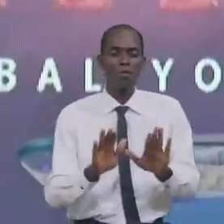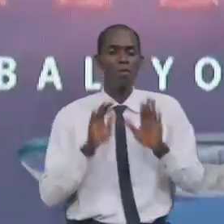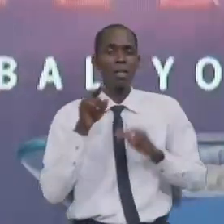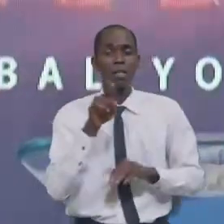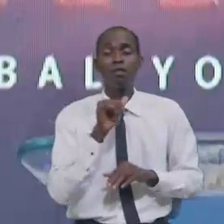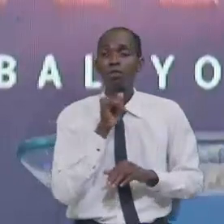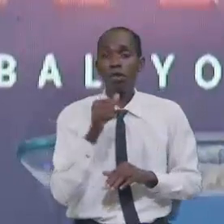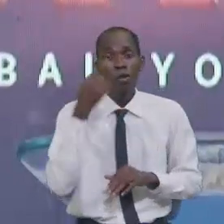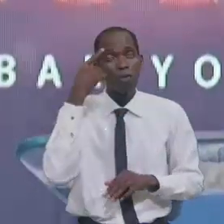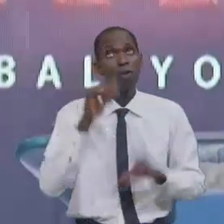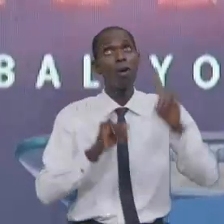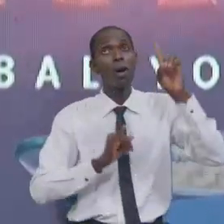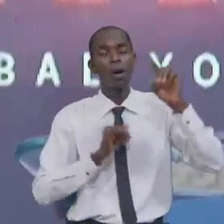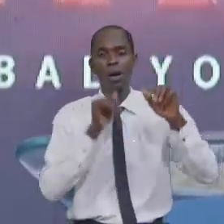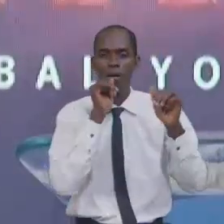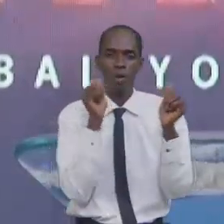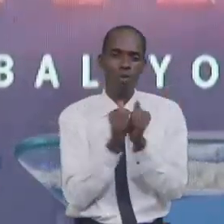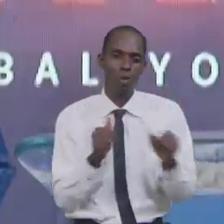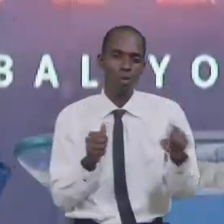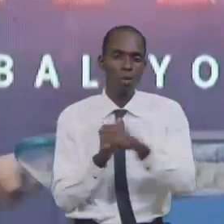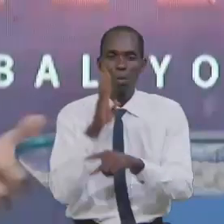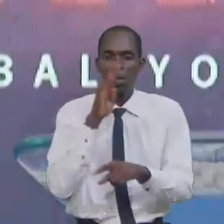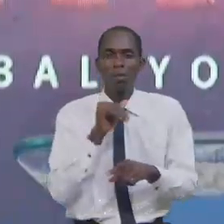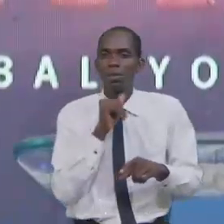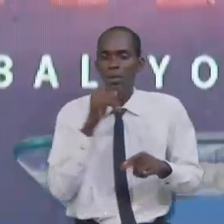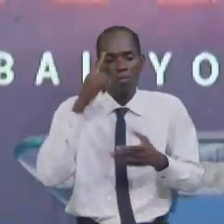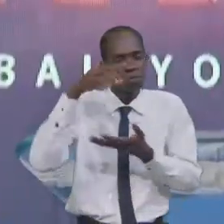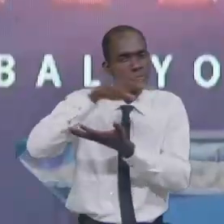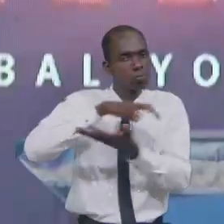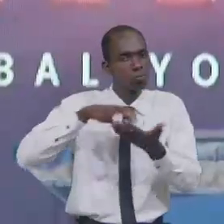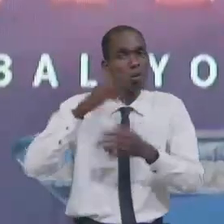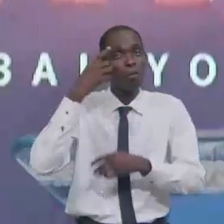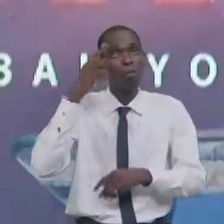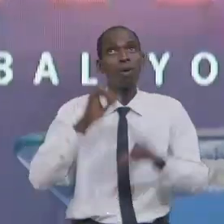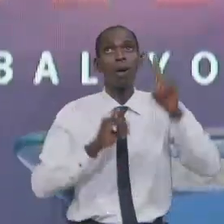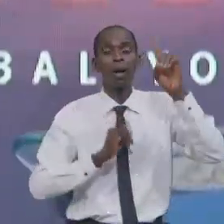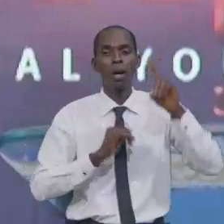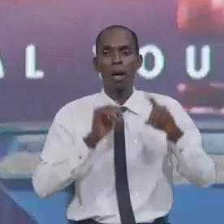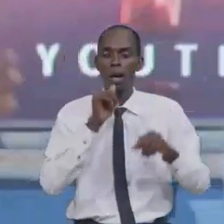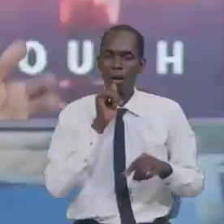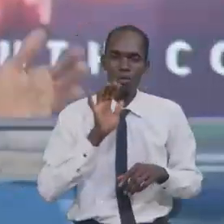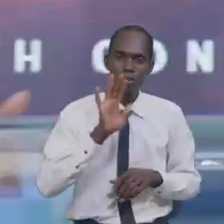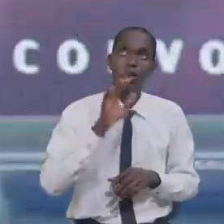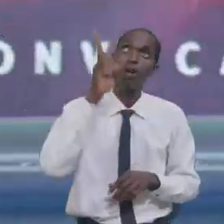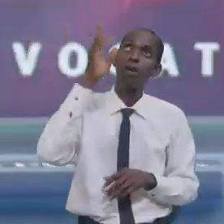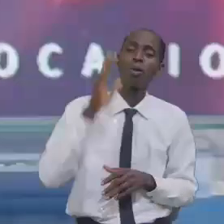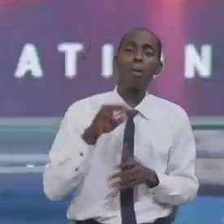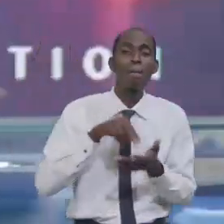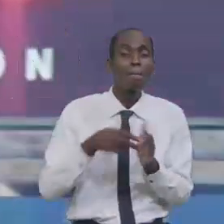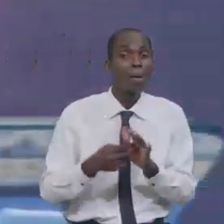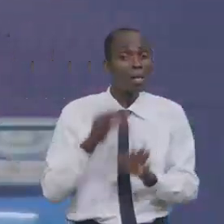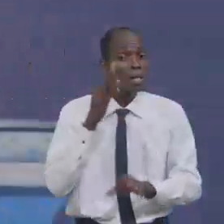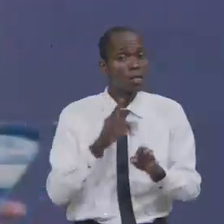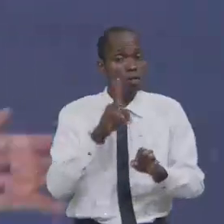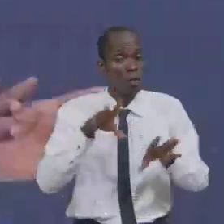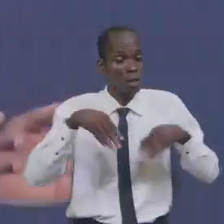am with thee. Be not dismayed, for I am thy God. That is, if you become a child of God, you